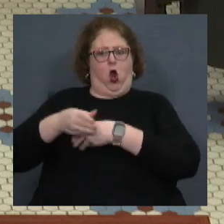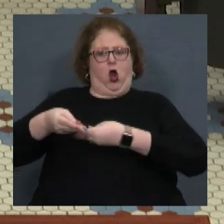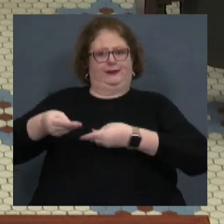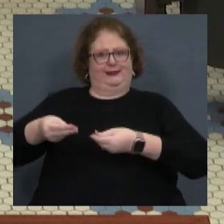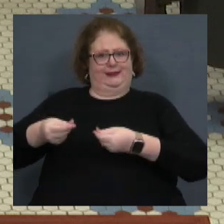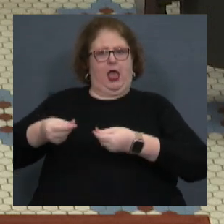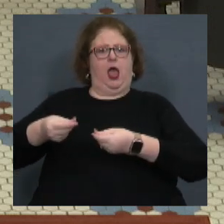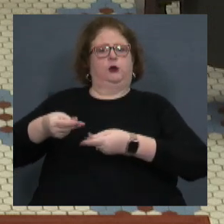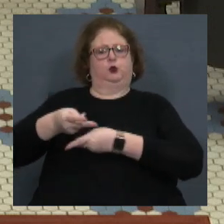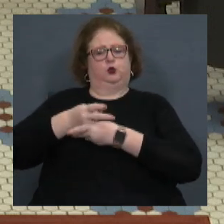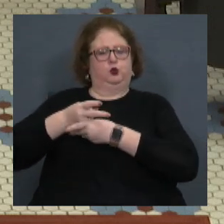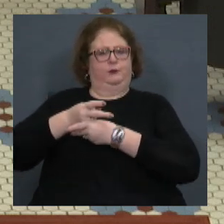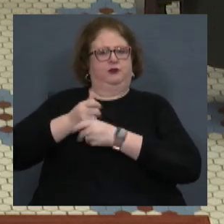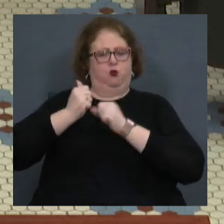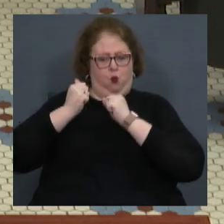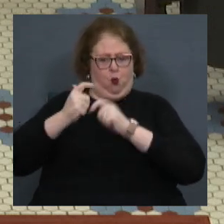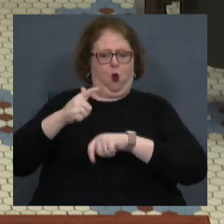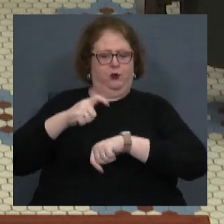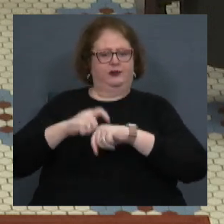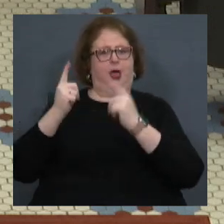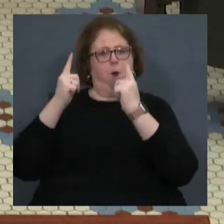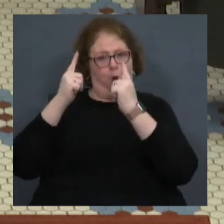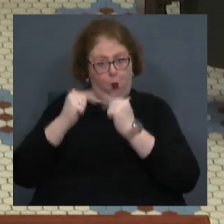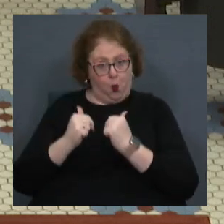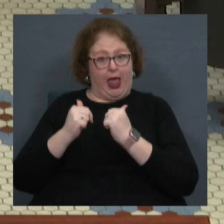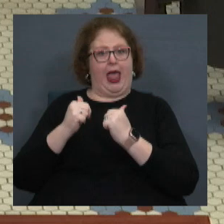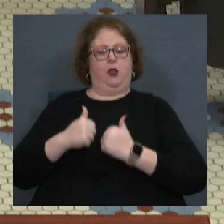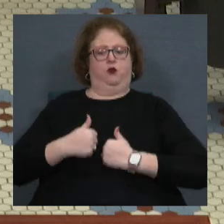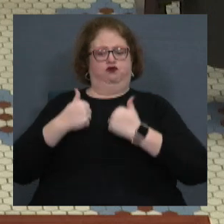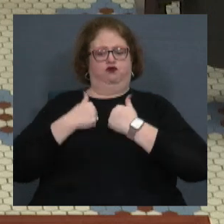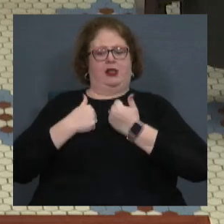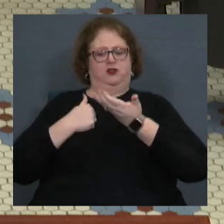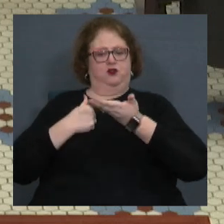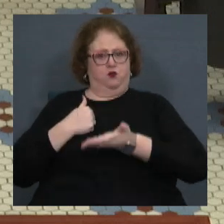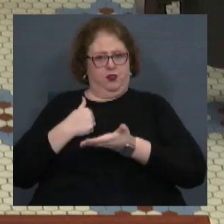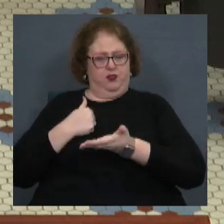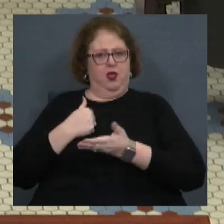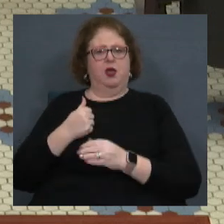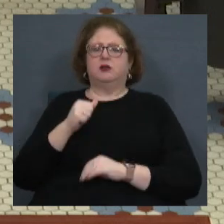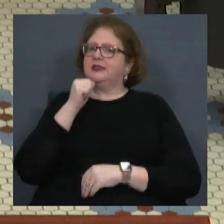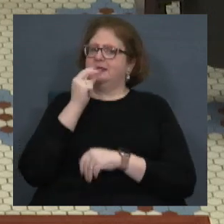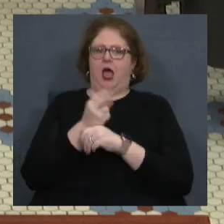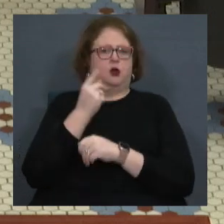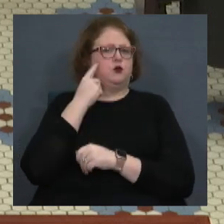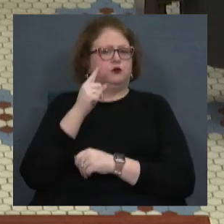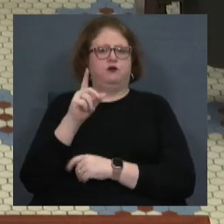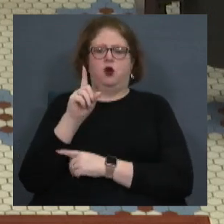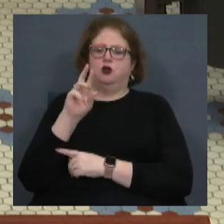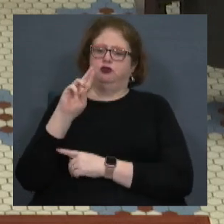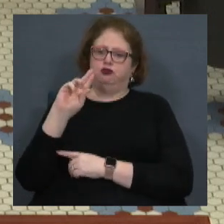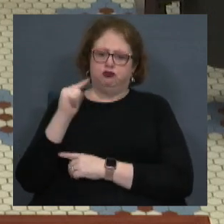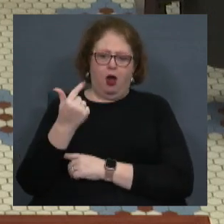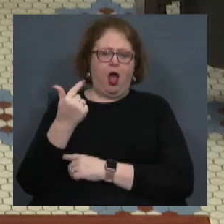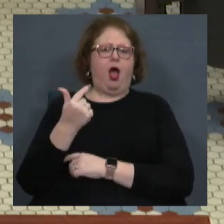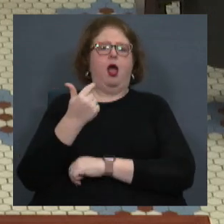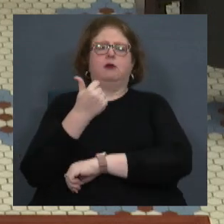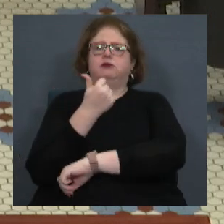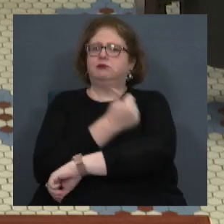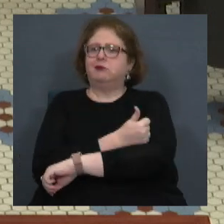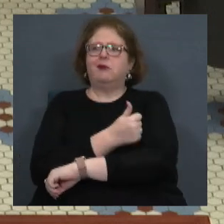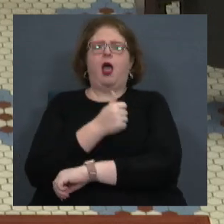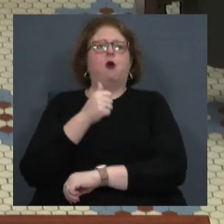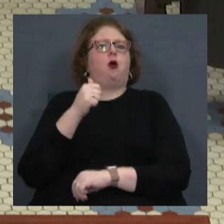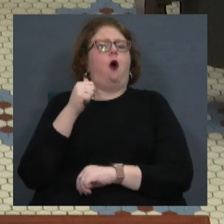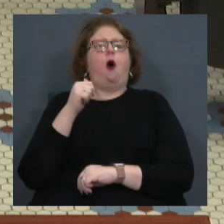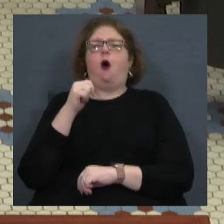residents are present. This home is not being used for drug or alcohol rehabilitation or to house parolees.